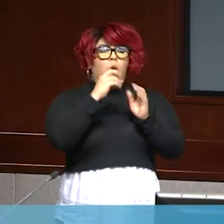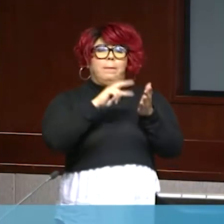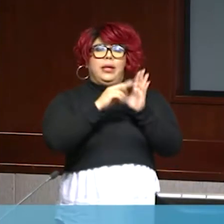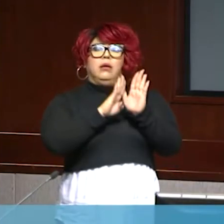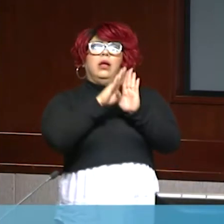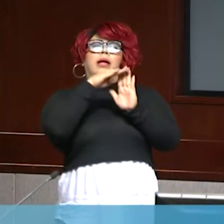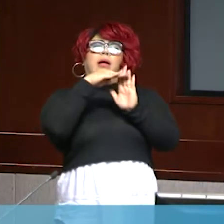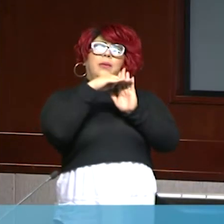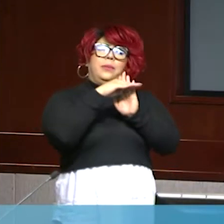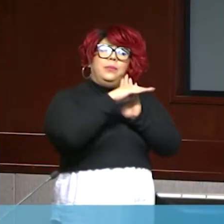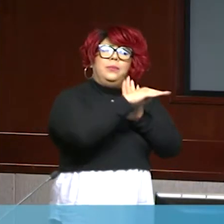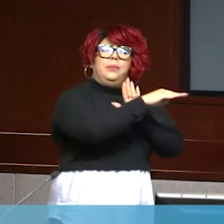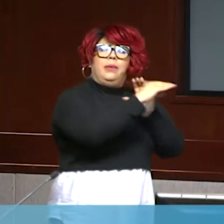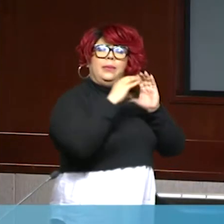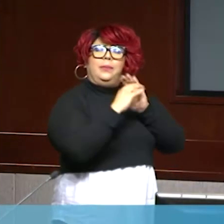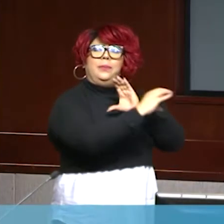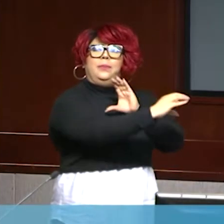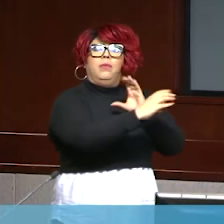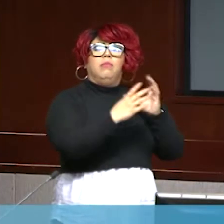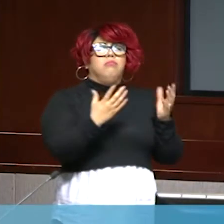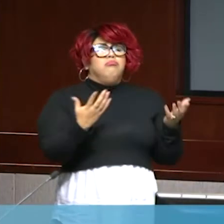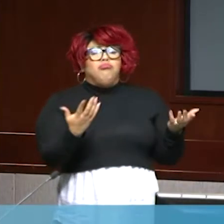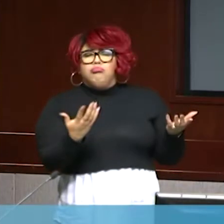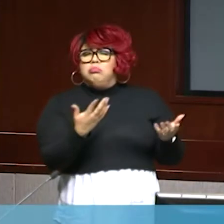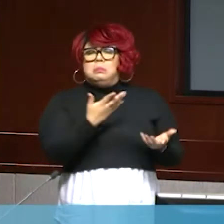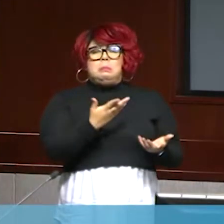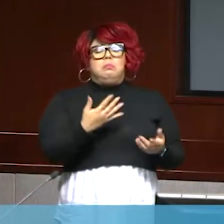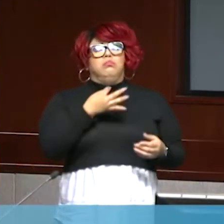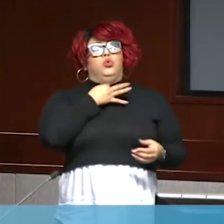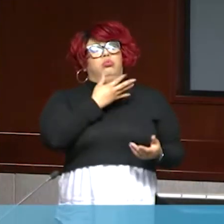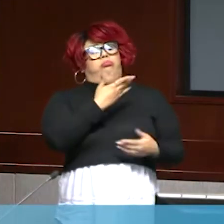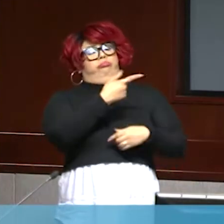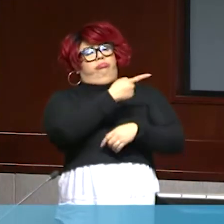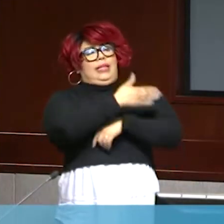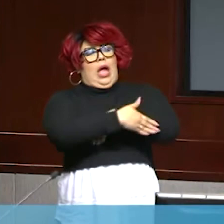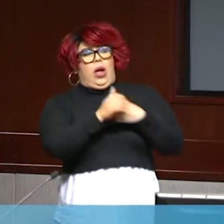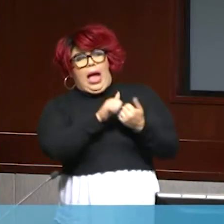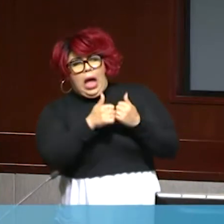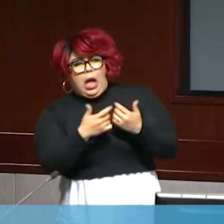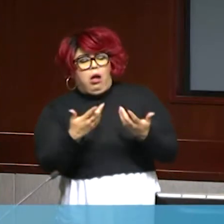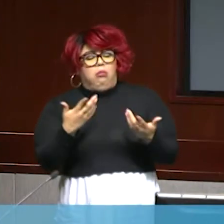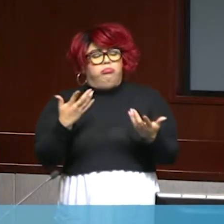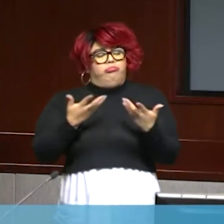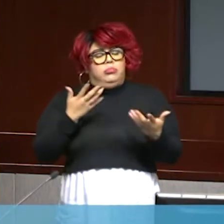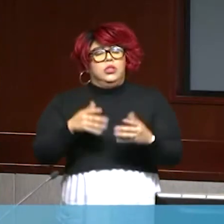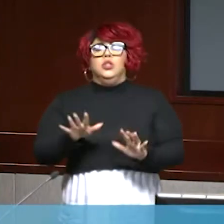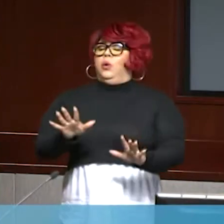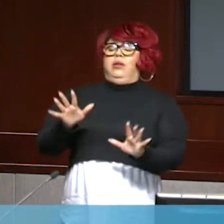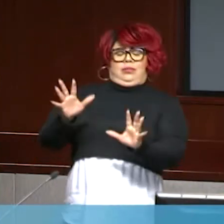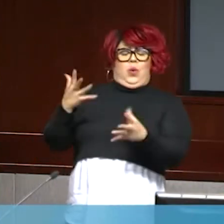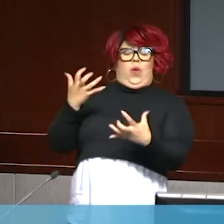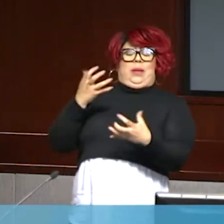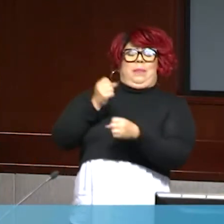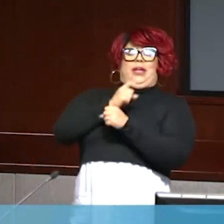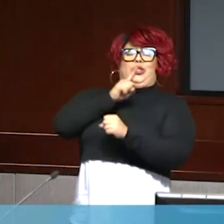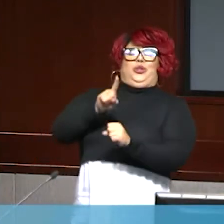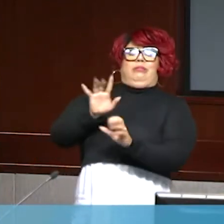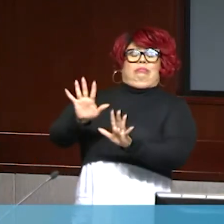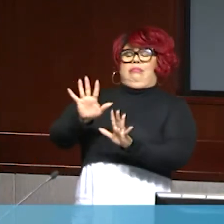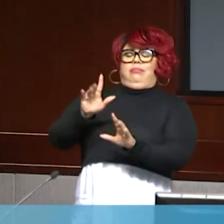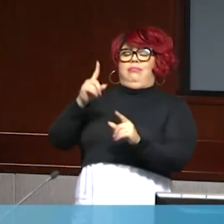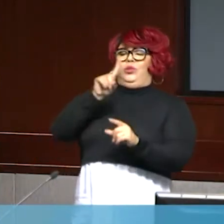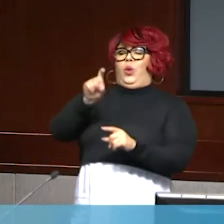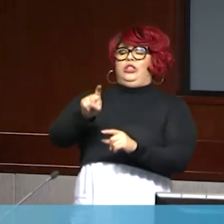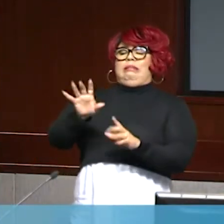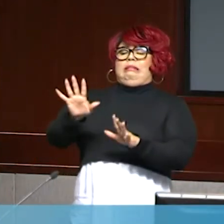And is that something that the county is looking at? Okay, so I think if I'm summarizing, there was a little bit of cutting out on your